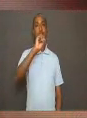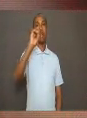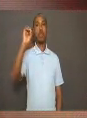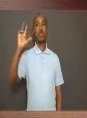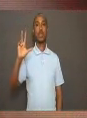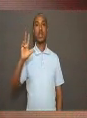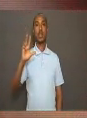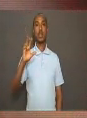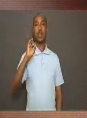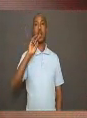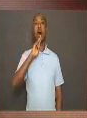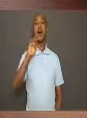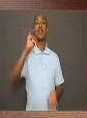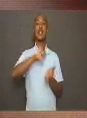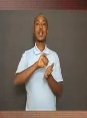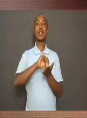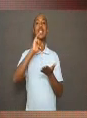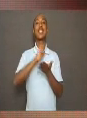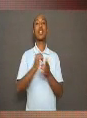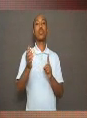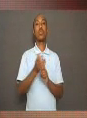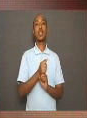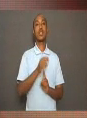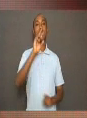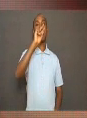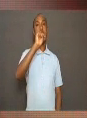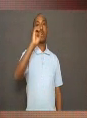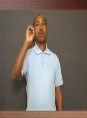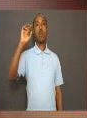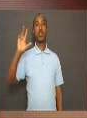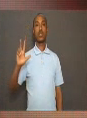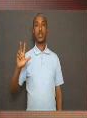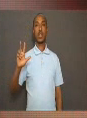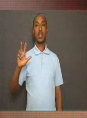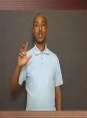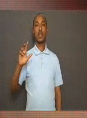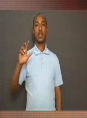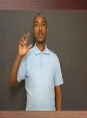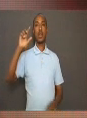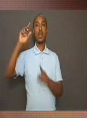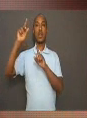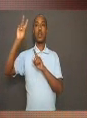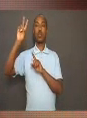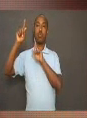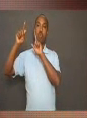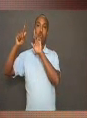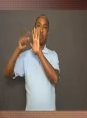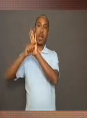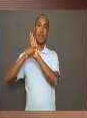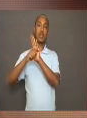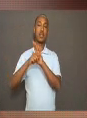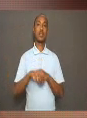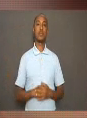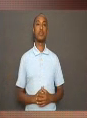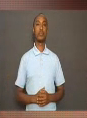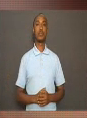Nitrates are salts that contain a nitrate as an anion. If the nitrates